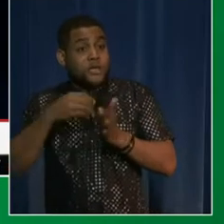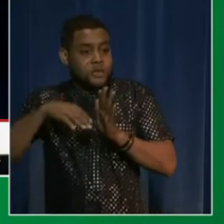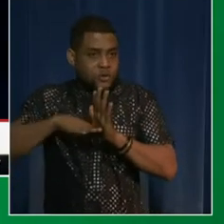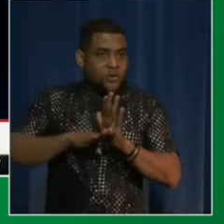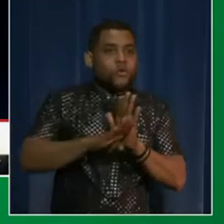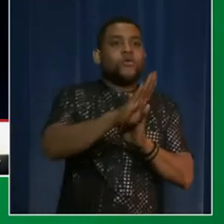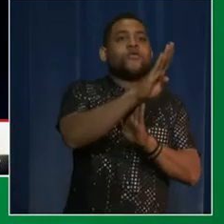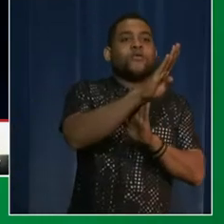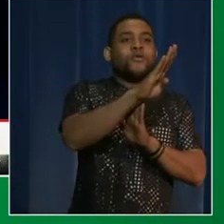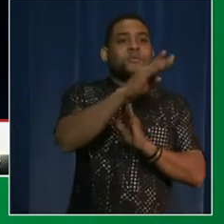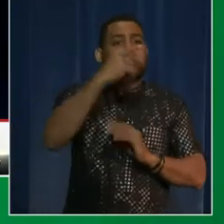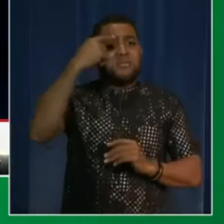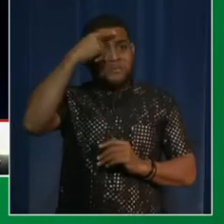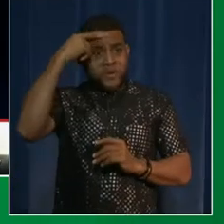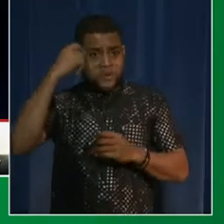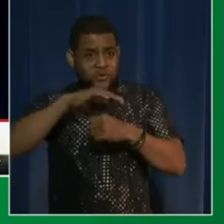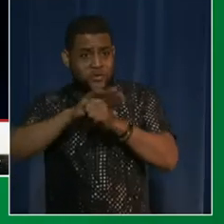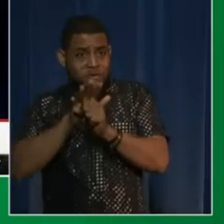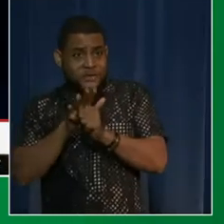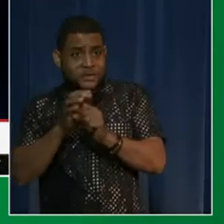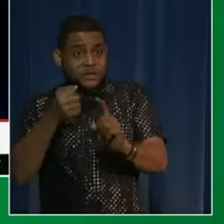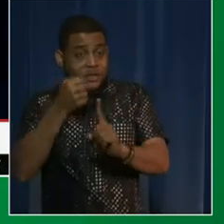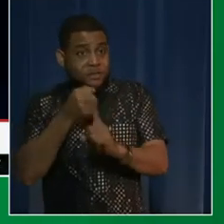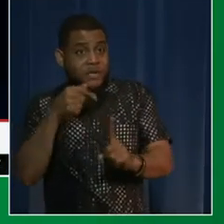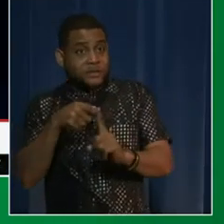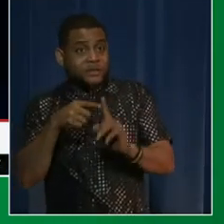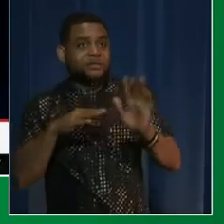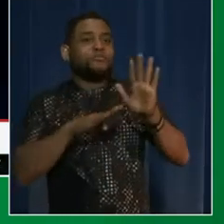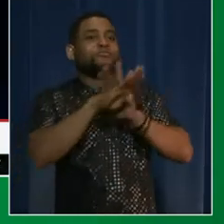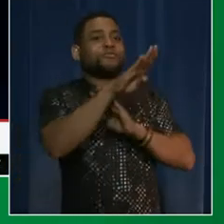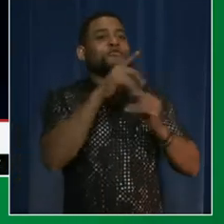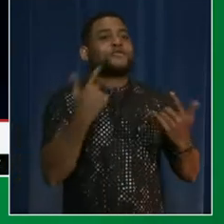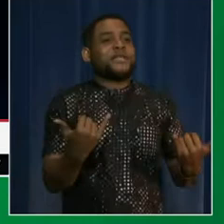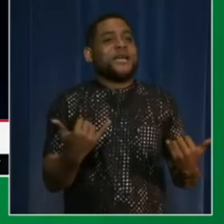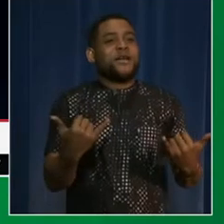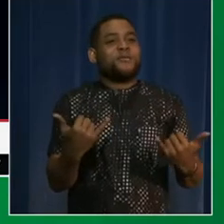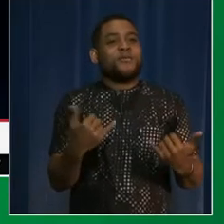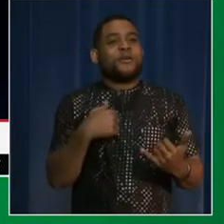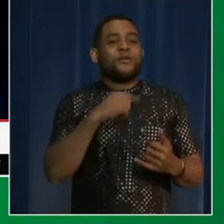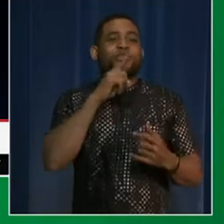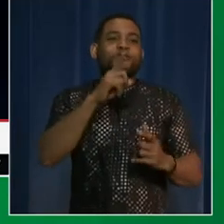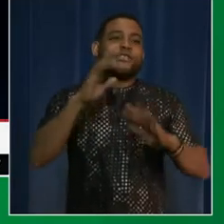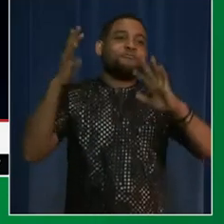this global pandemic. Let's give her a round of applause for all her efforts and work.